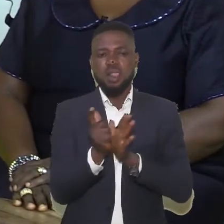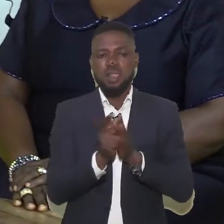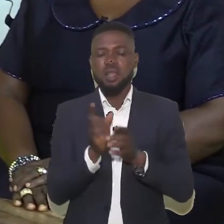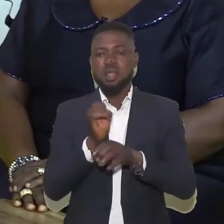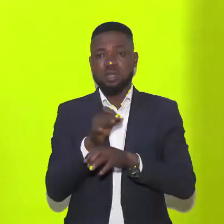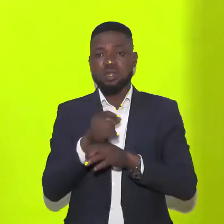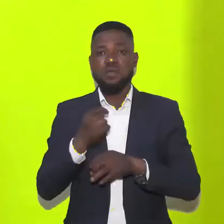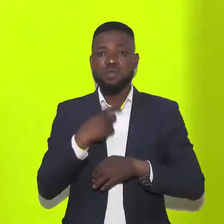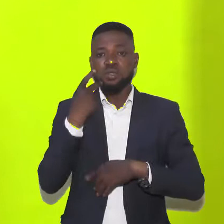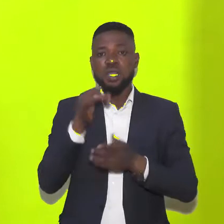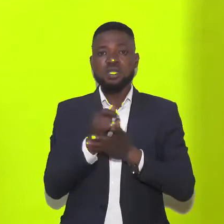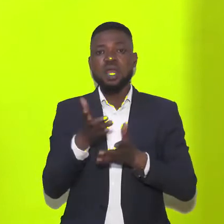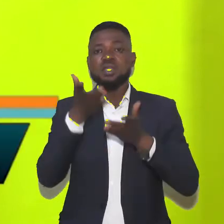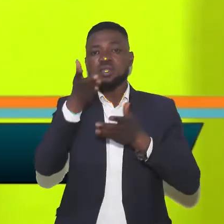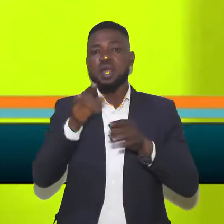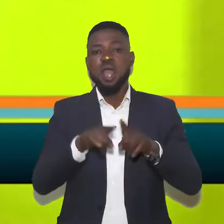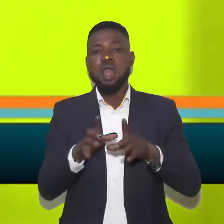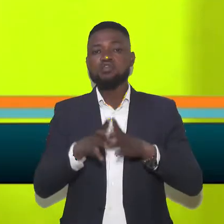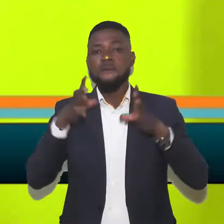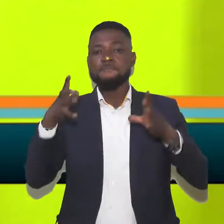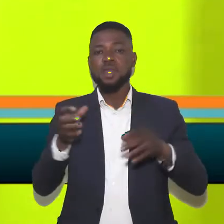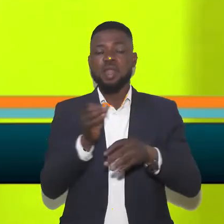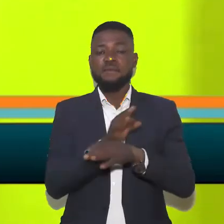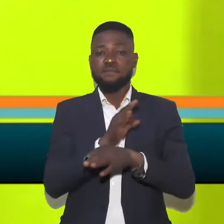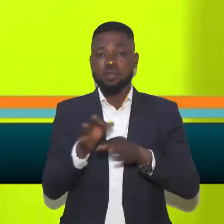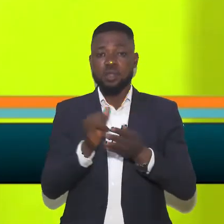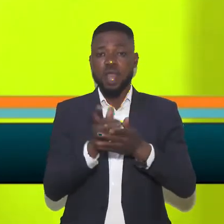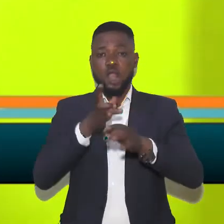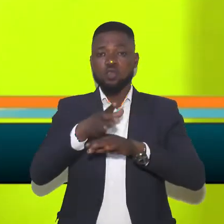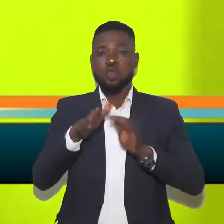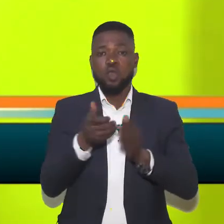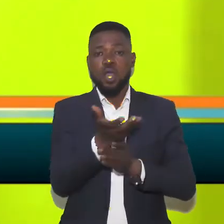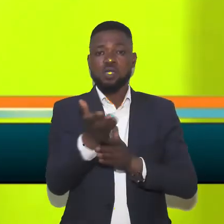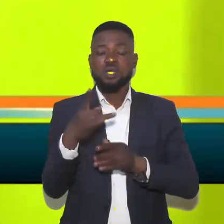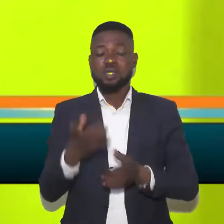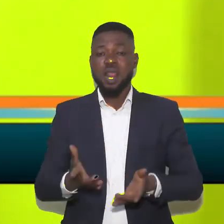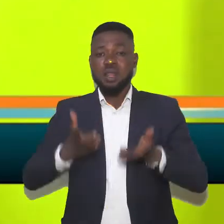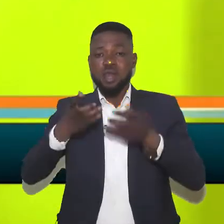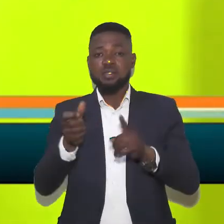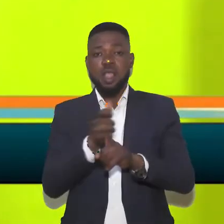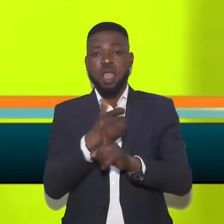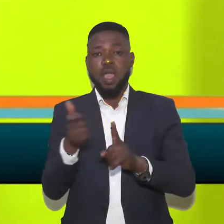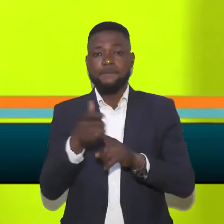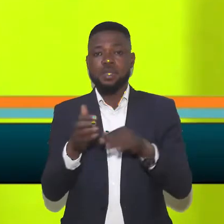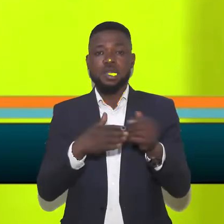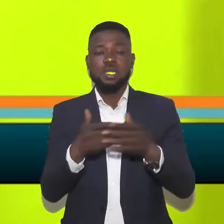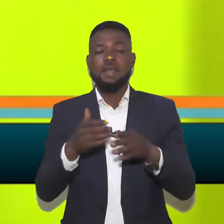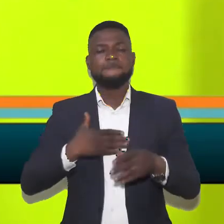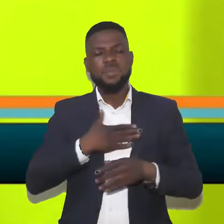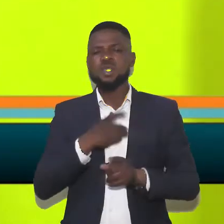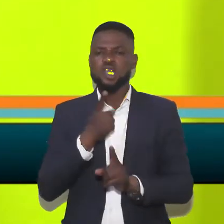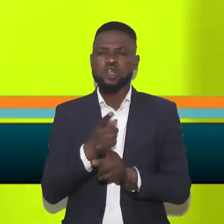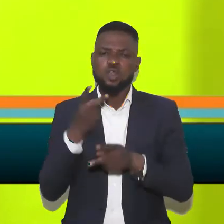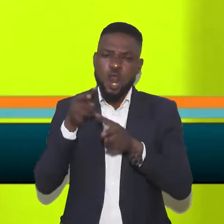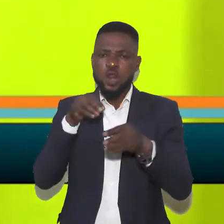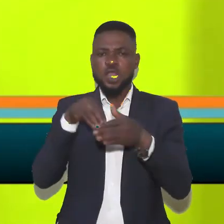legal counsel, and we see that there are so many factors that causes all this, the rise in abuse